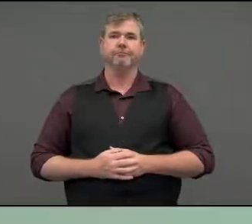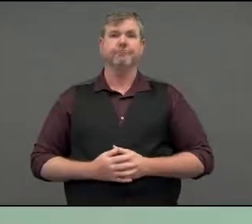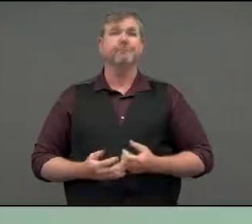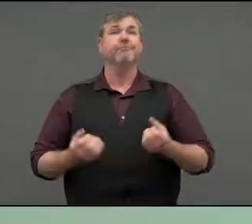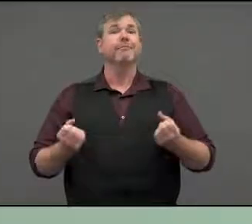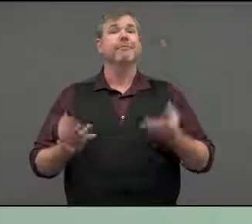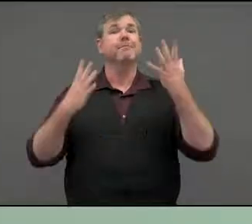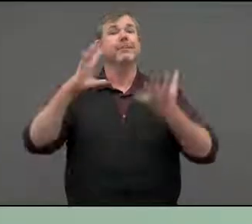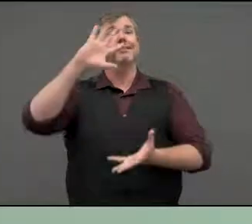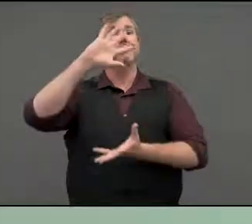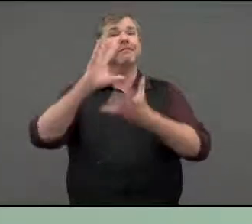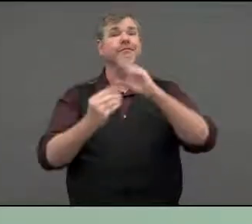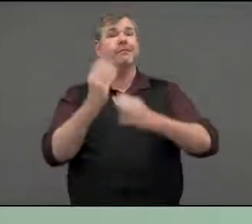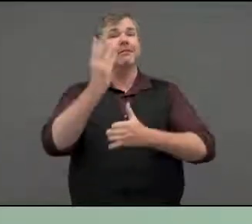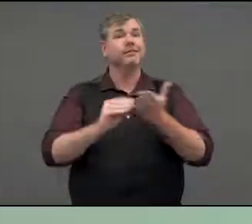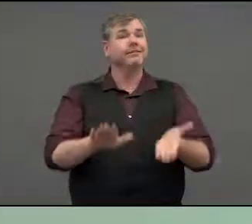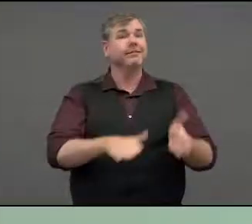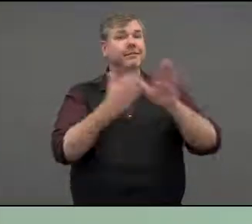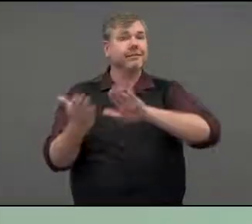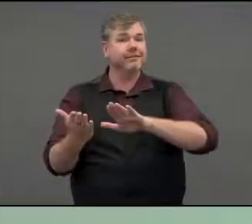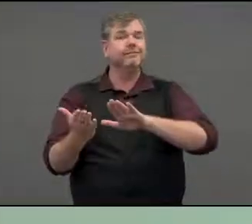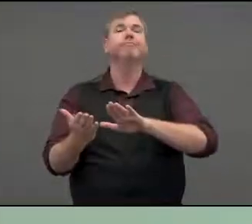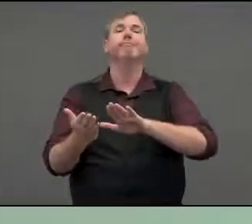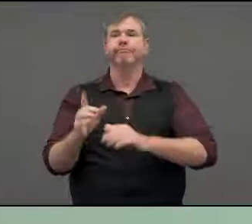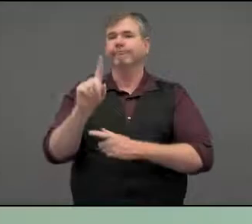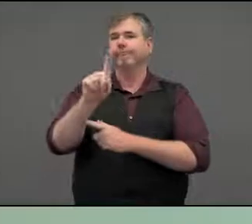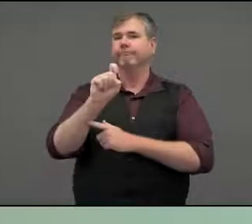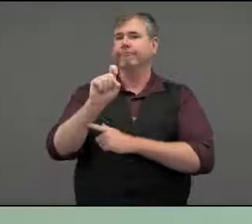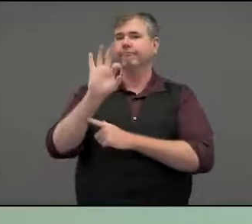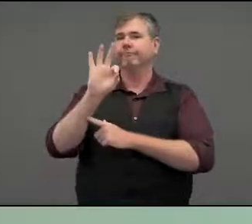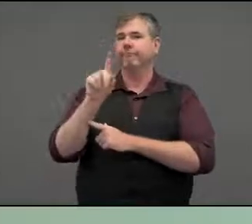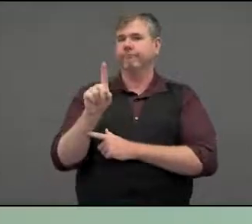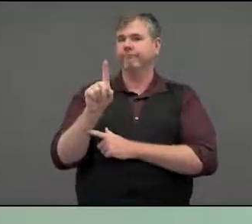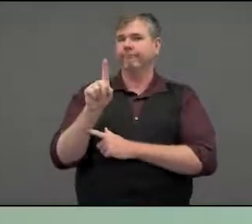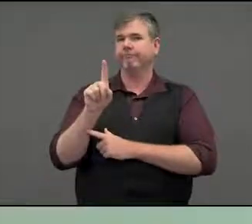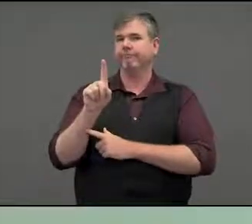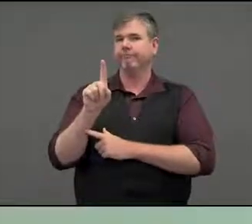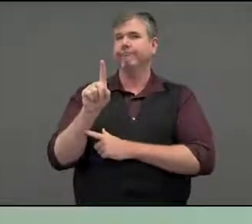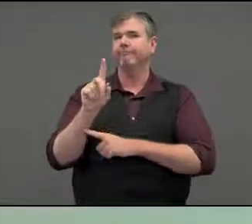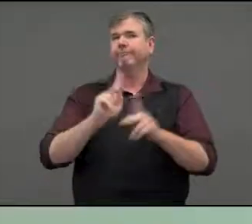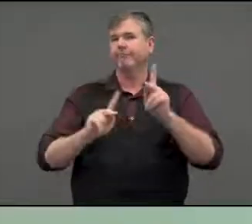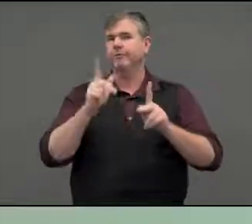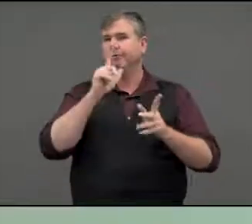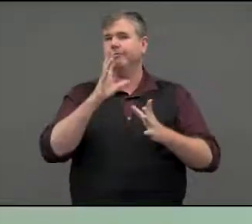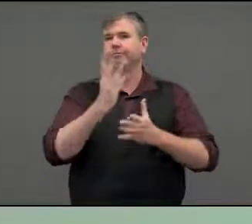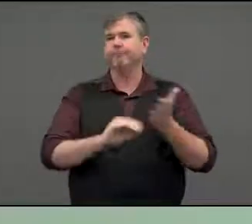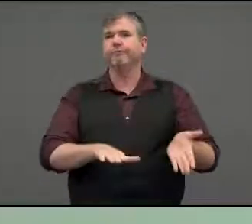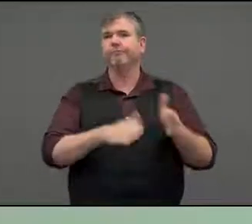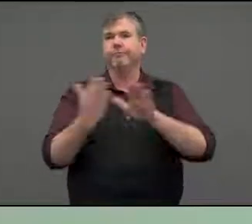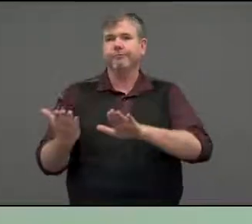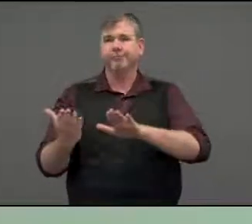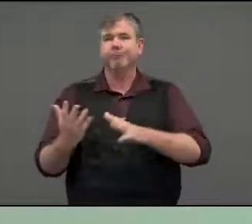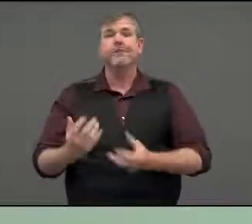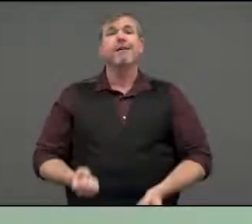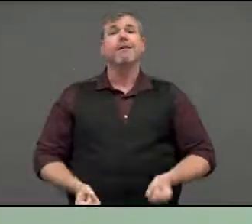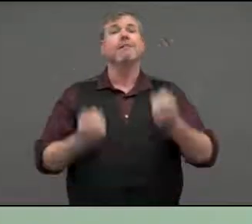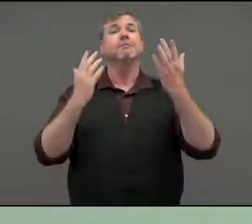today. Our thoughts and prayers are with the families who have lost loved ones to COVID-19.